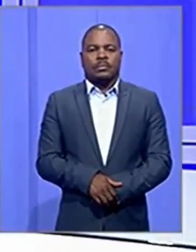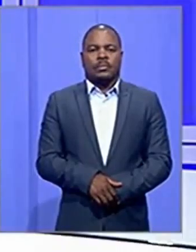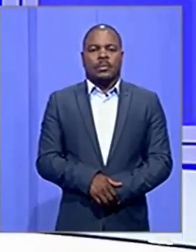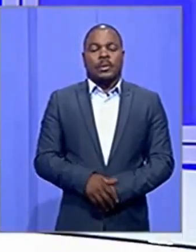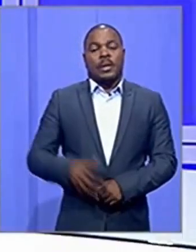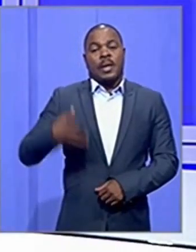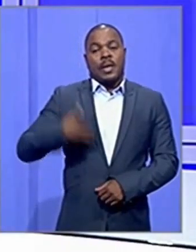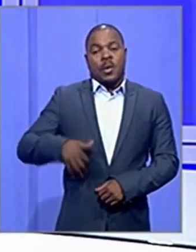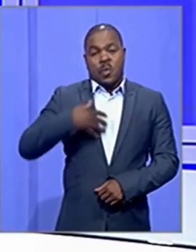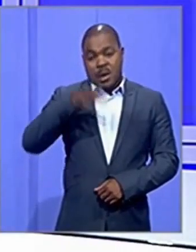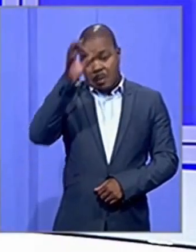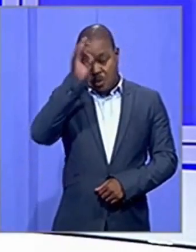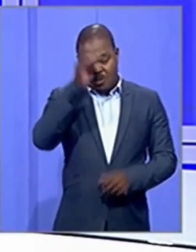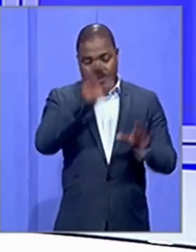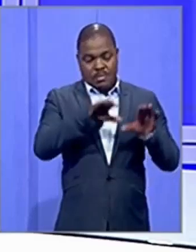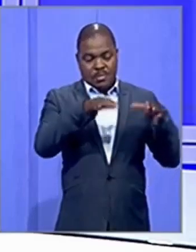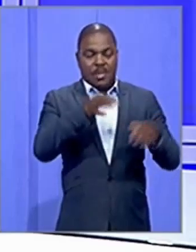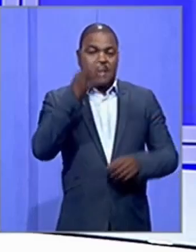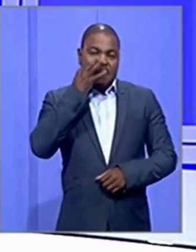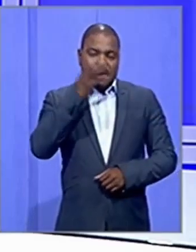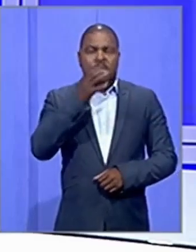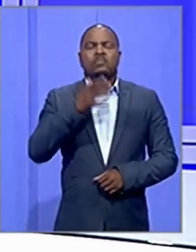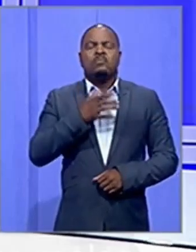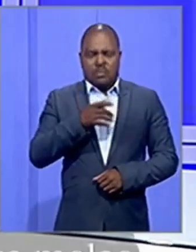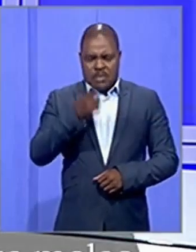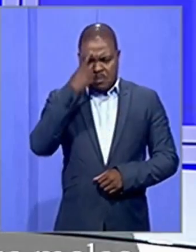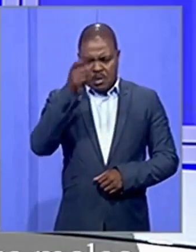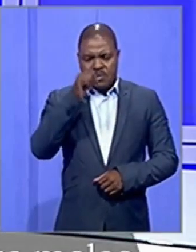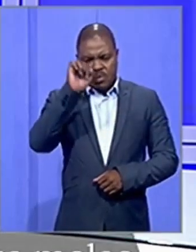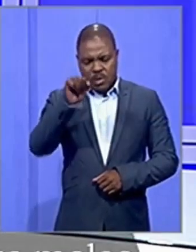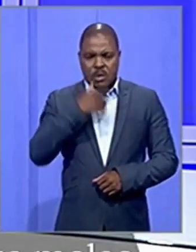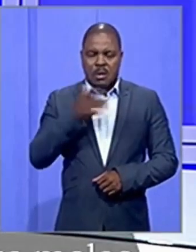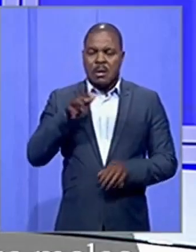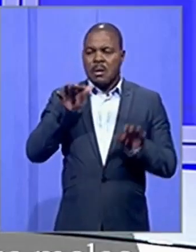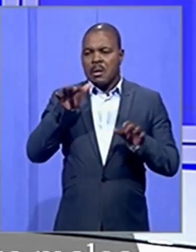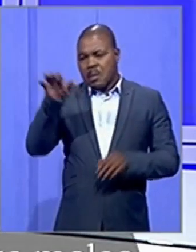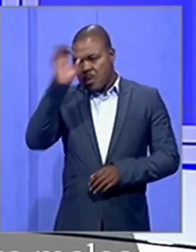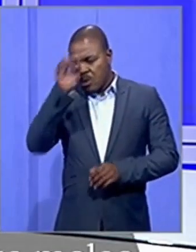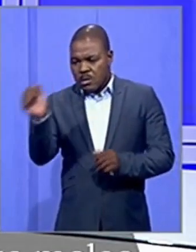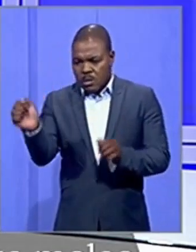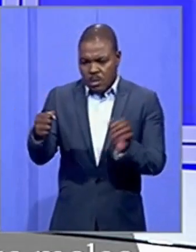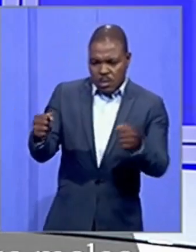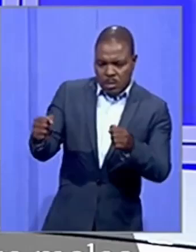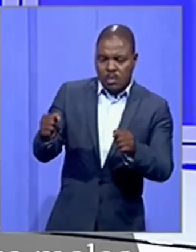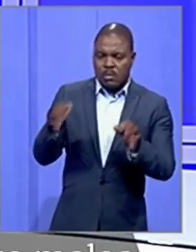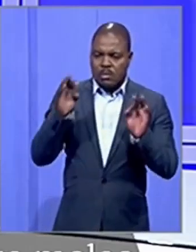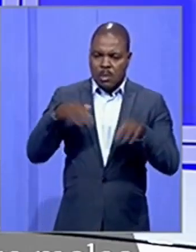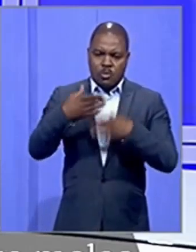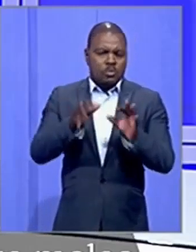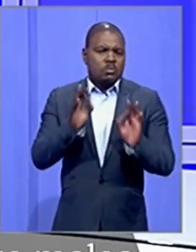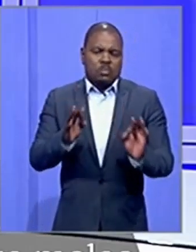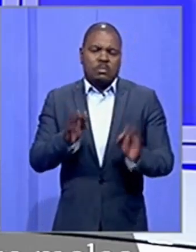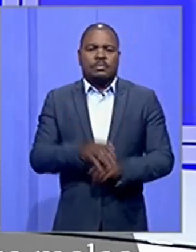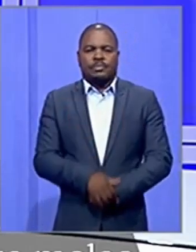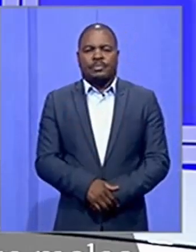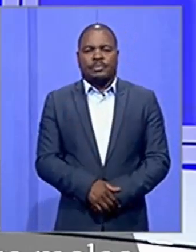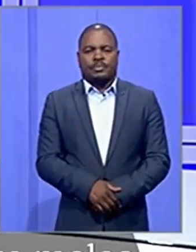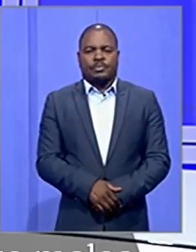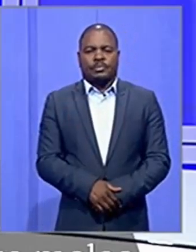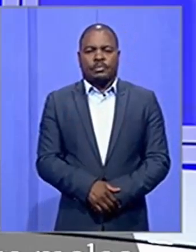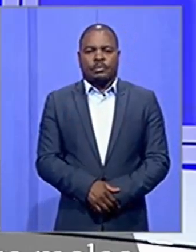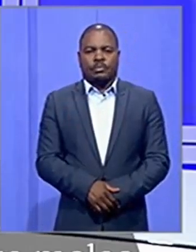Lefapha la sepolesa Guruleni le bolela ha na le tshepo e tileng ya hore le latetse metjha e nepaetseng ya ho thaotha ha mmoho le hira basebetsi